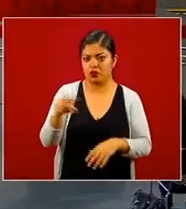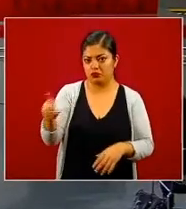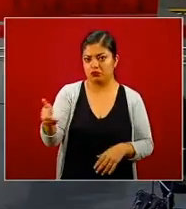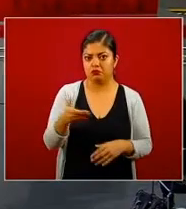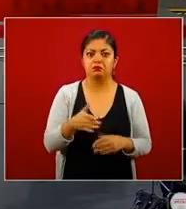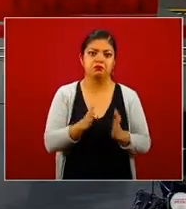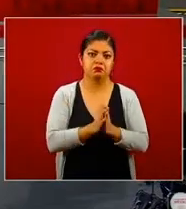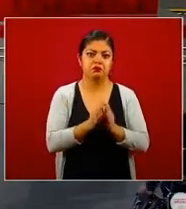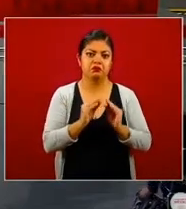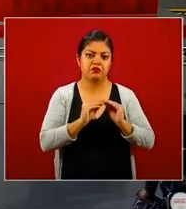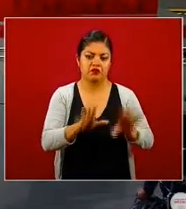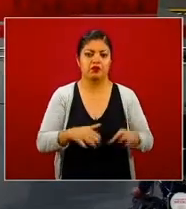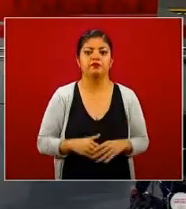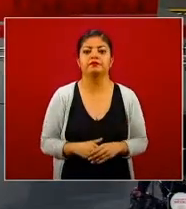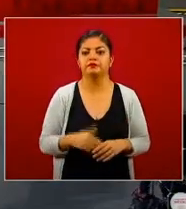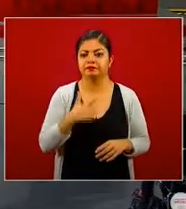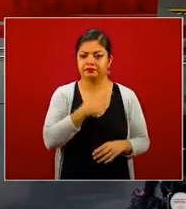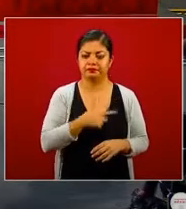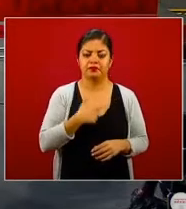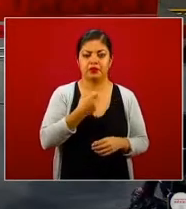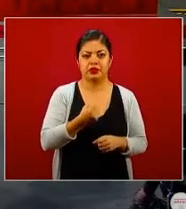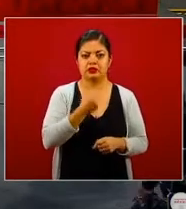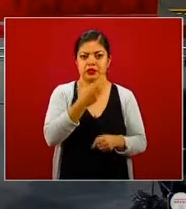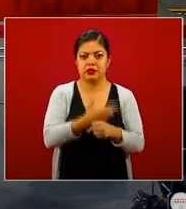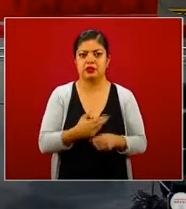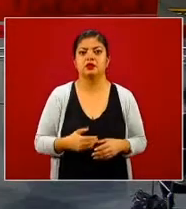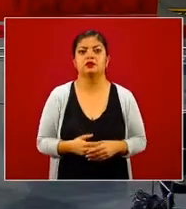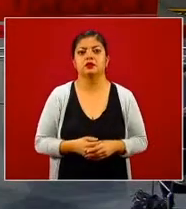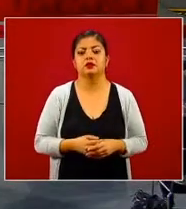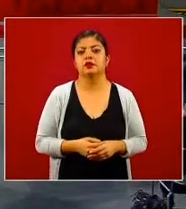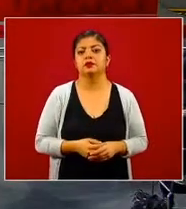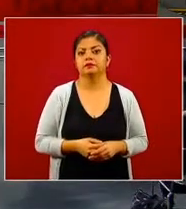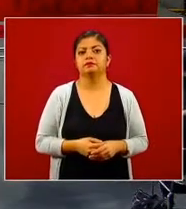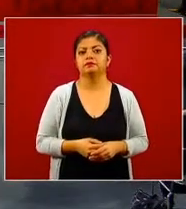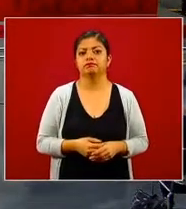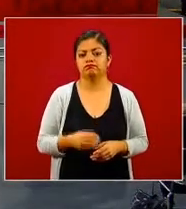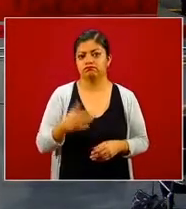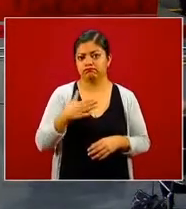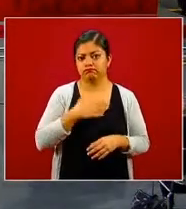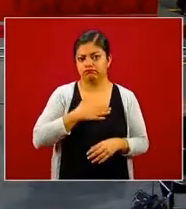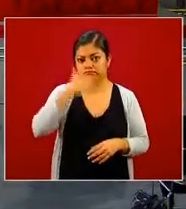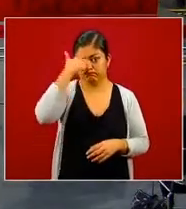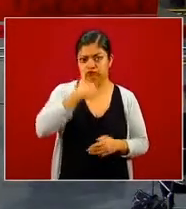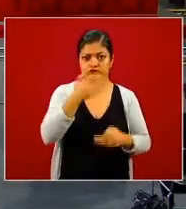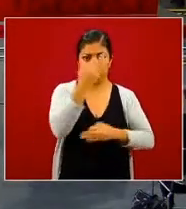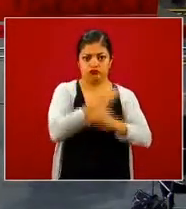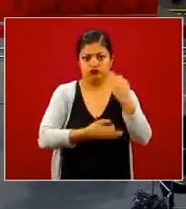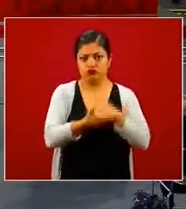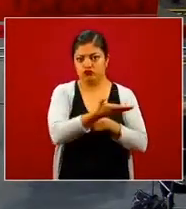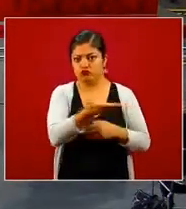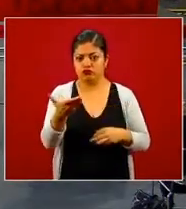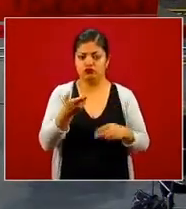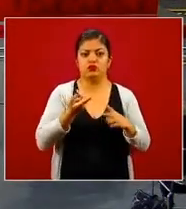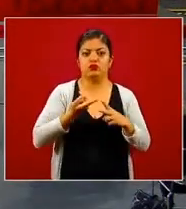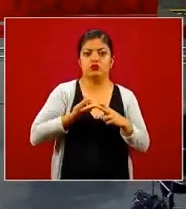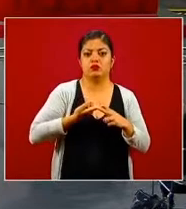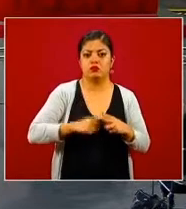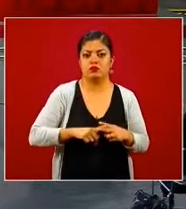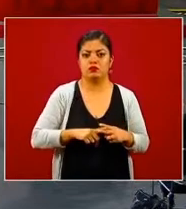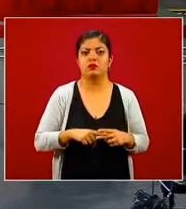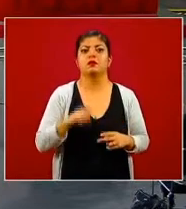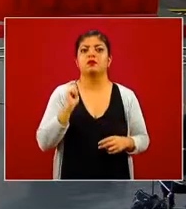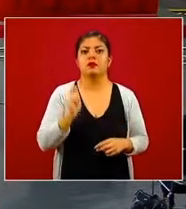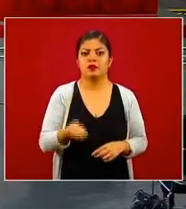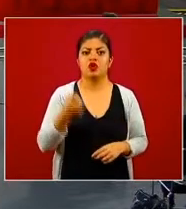Dr. Alomia, would you be so kind as present the report for us? Yes, of course, Deputy Secretary. Very good evening to all of